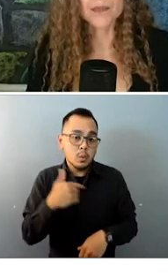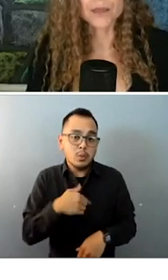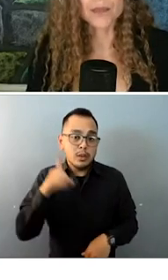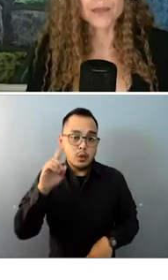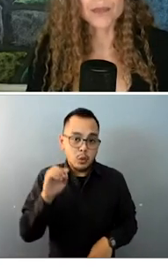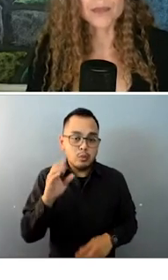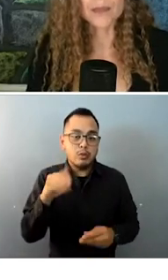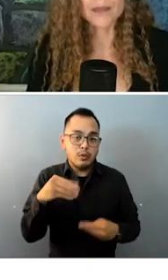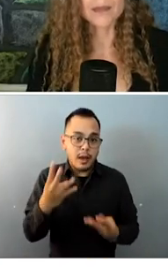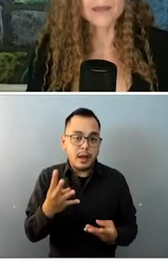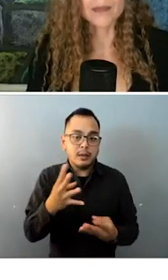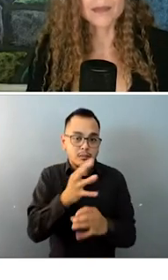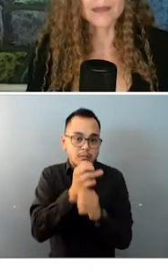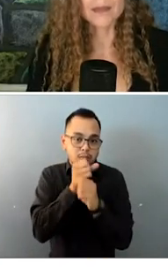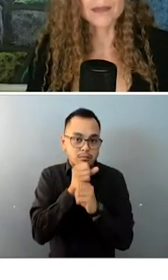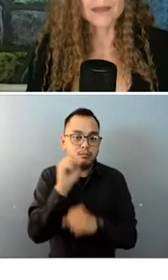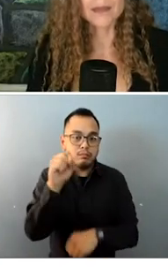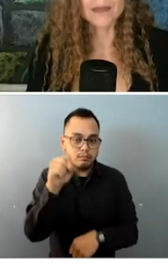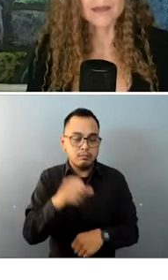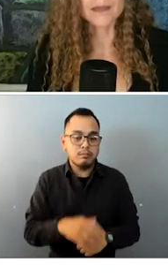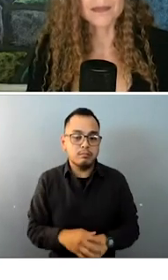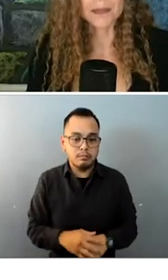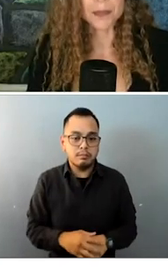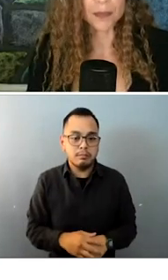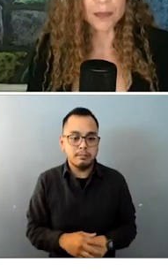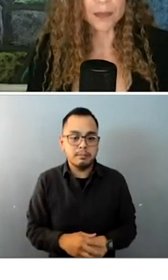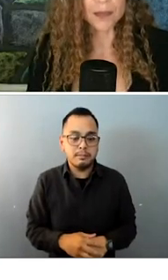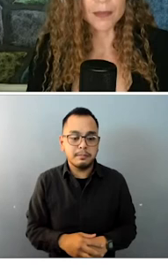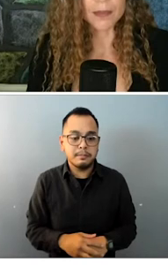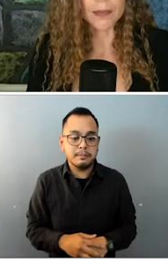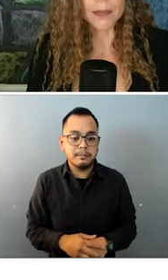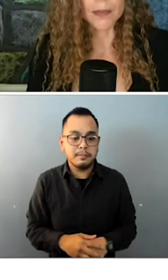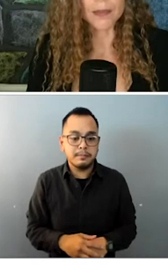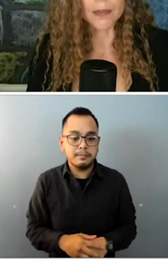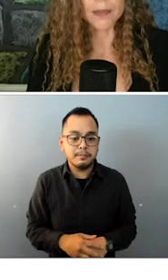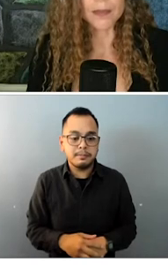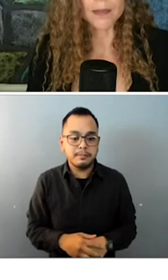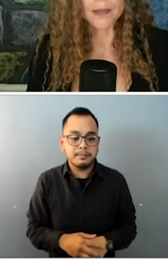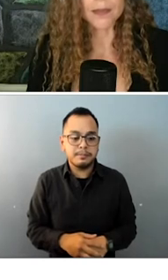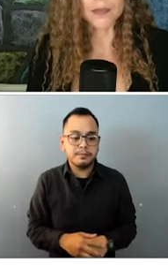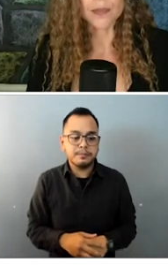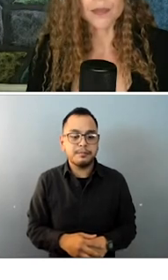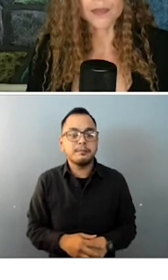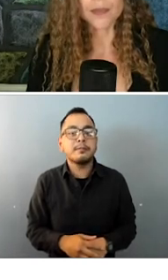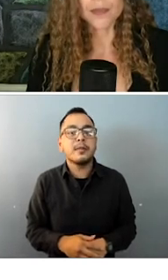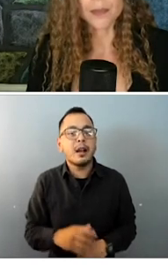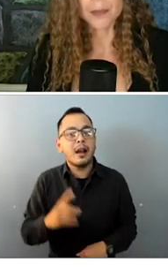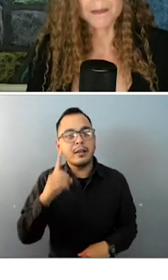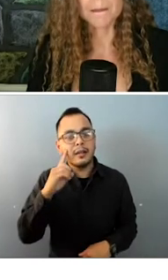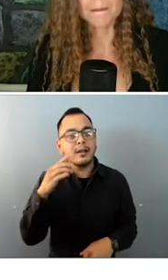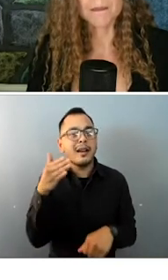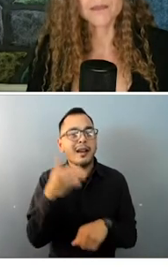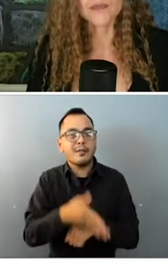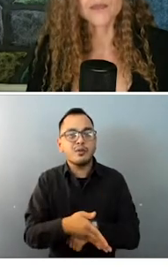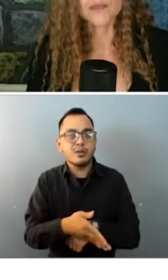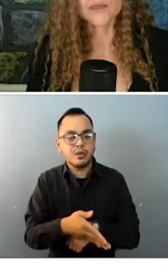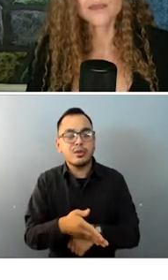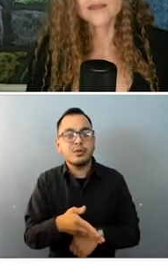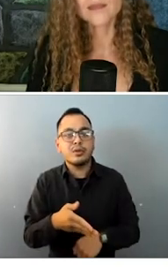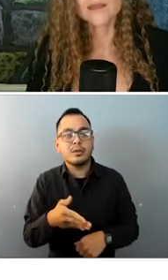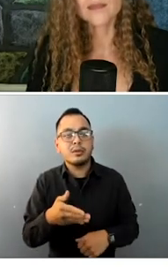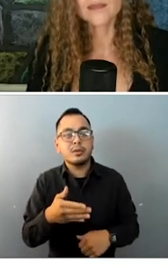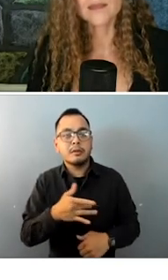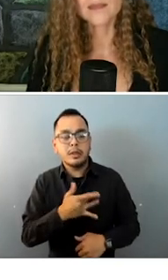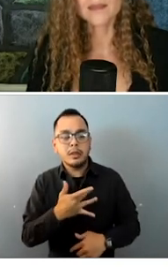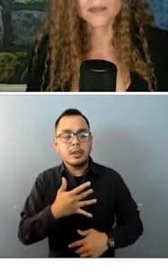which we do, we're able to provide. But I think once there's an understanding and a comfort level that